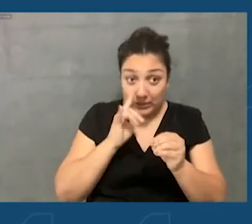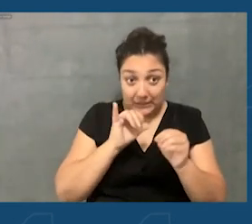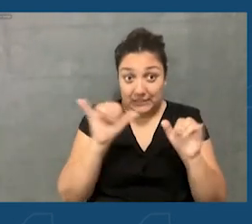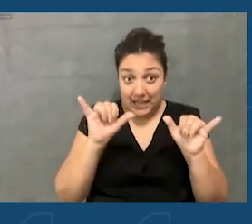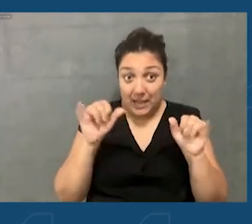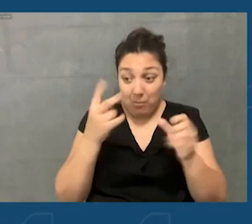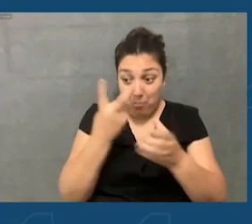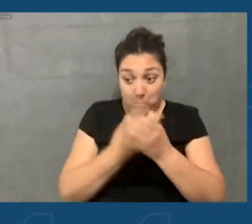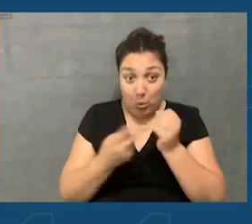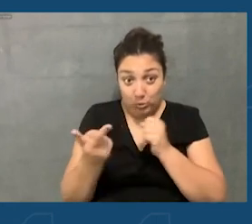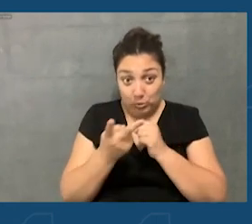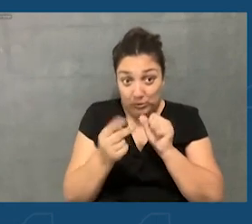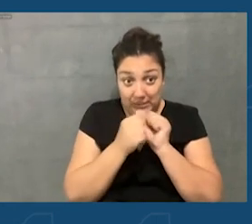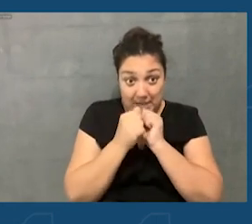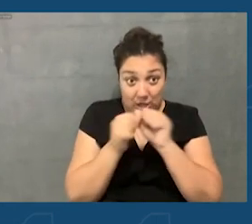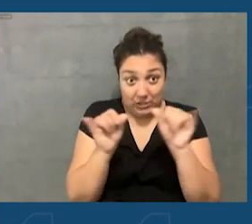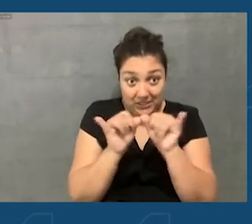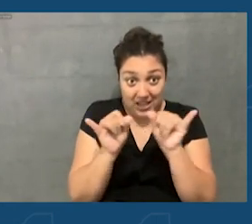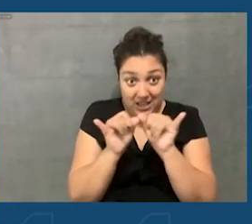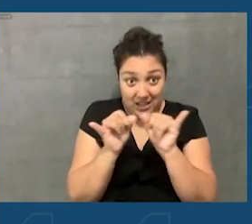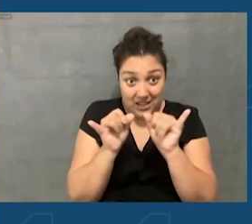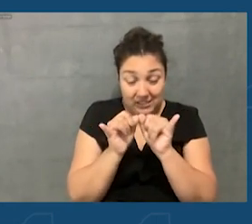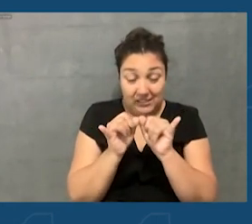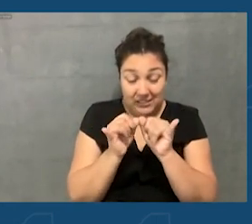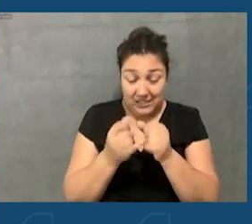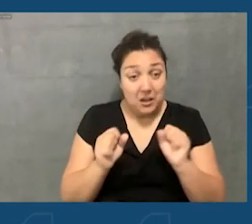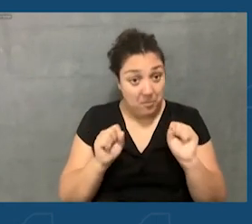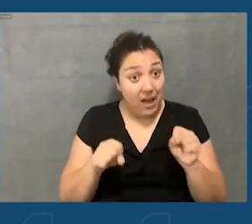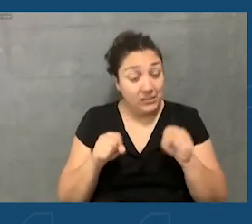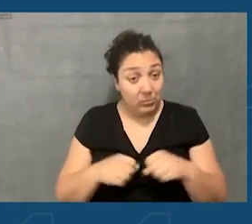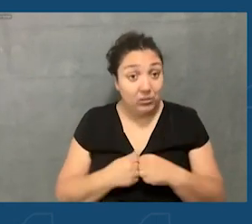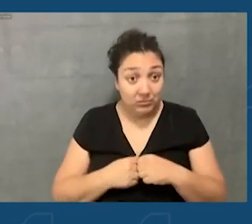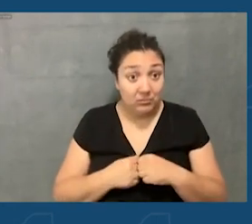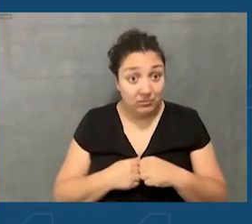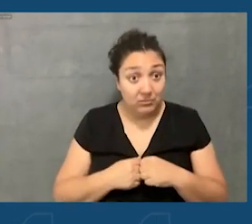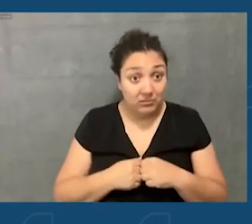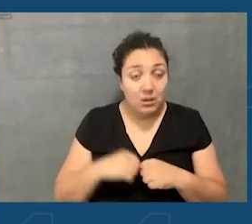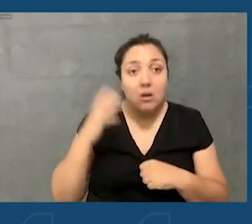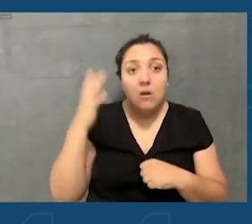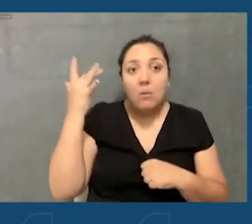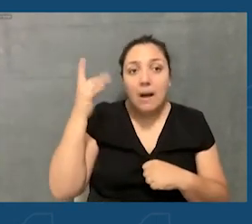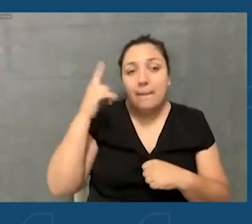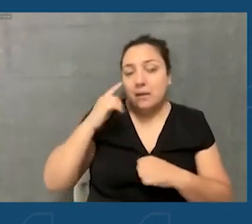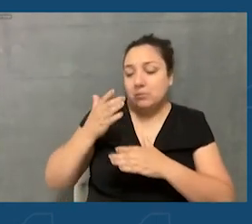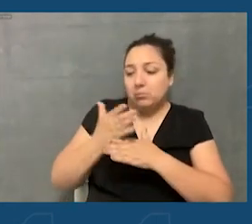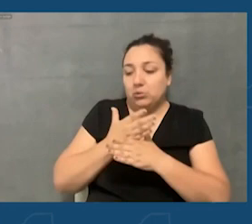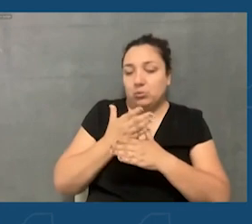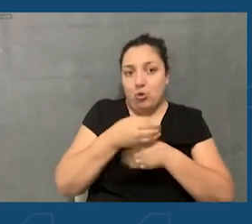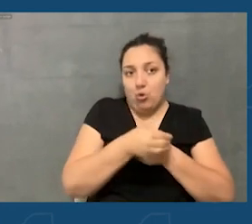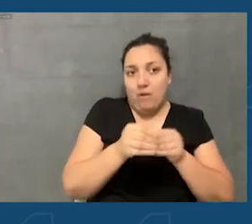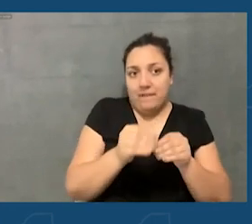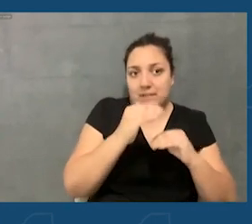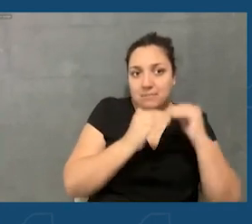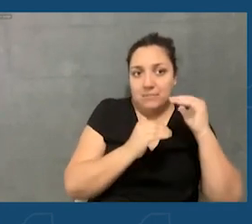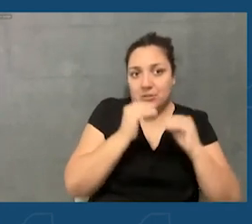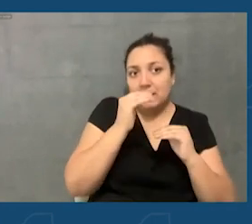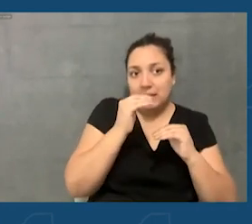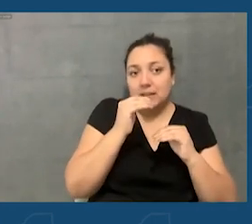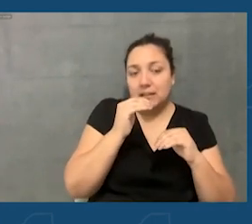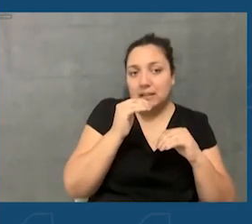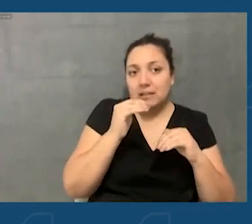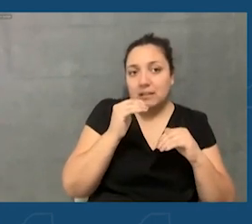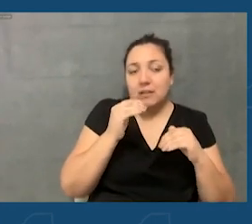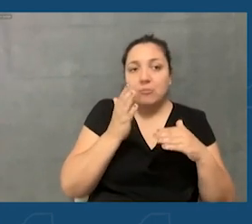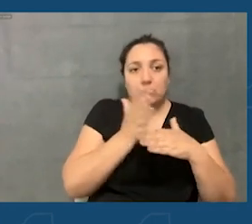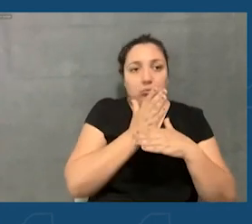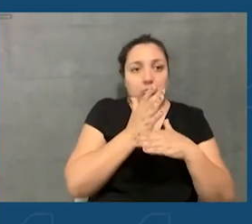we're standing in is the area between the office building, 2 Penn, on 7th Avenue, and Madison Square Garden. This is